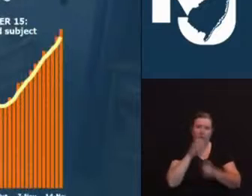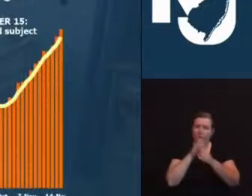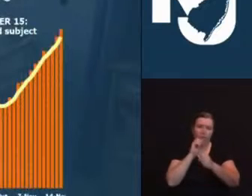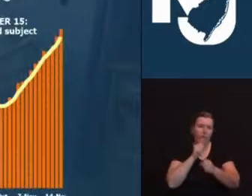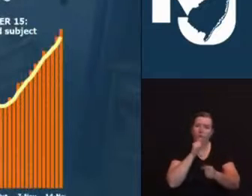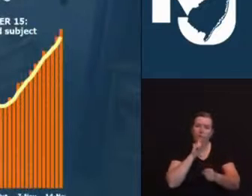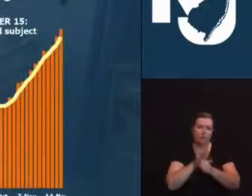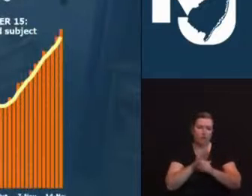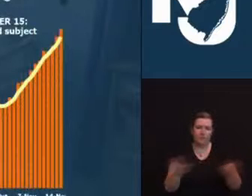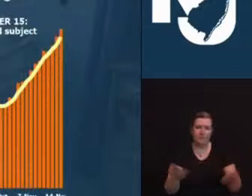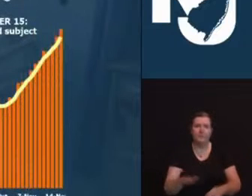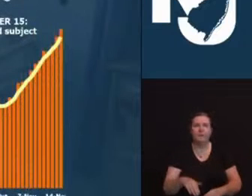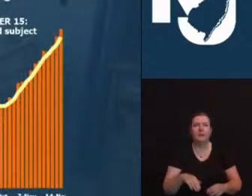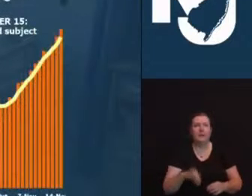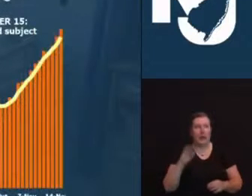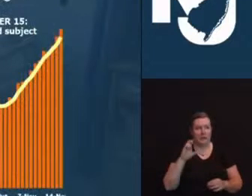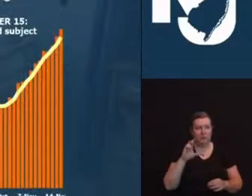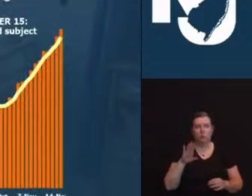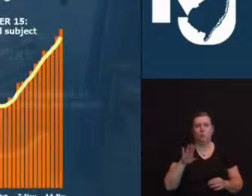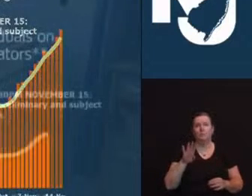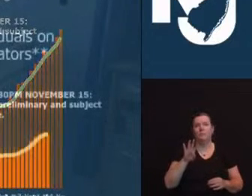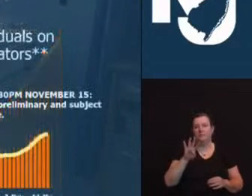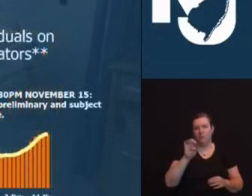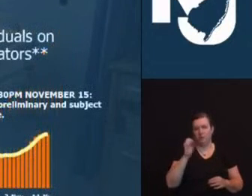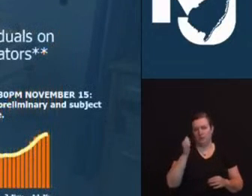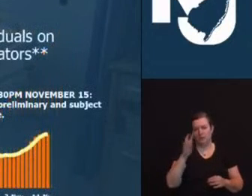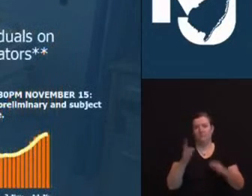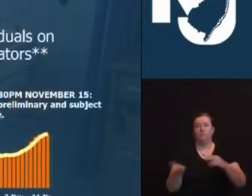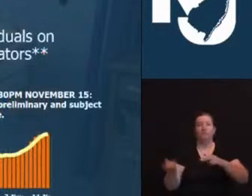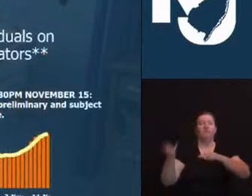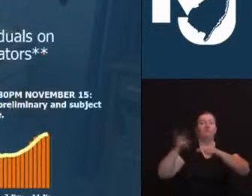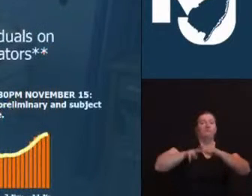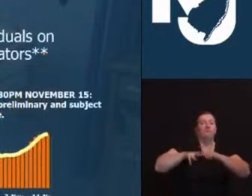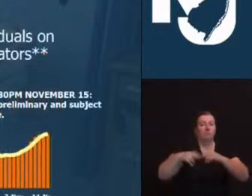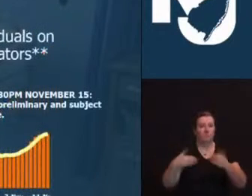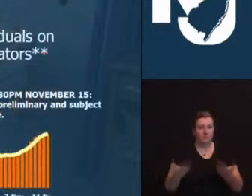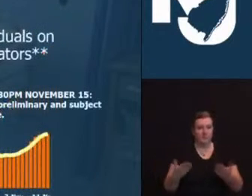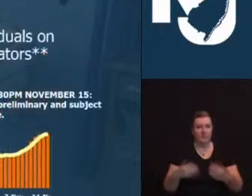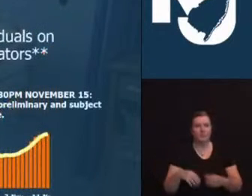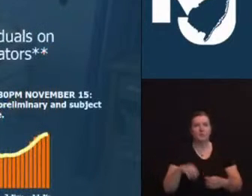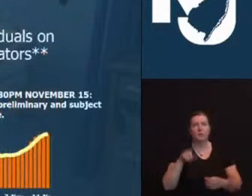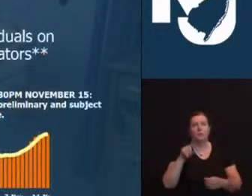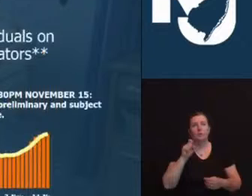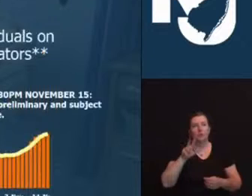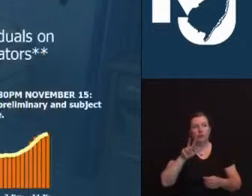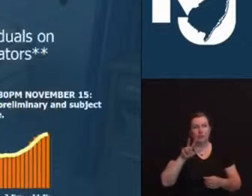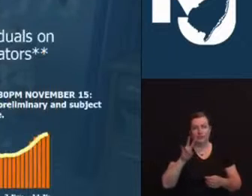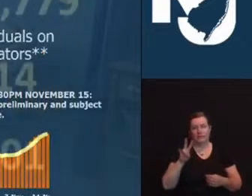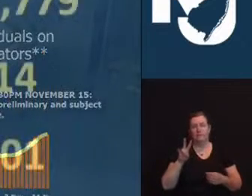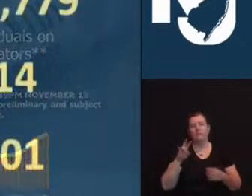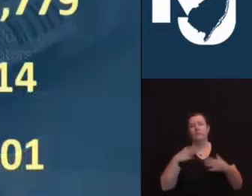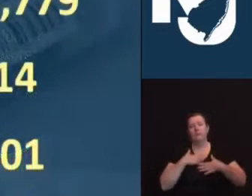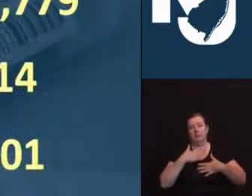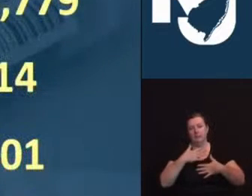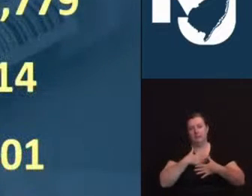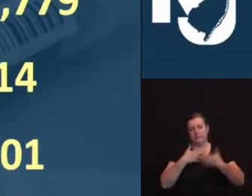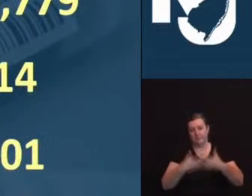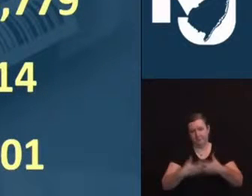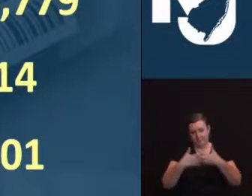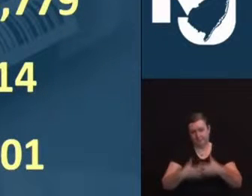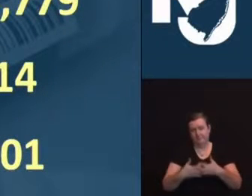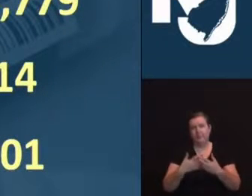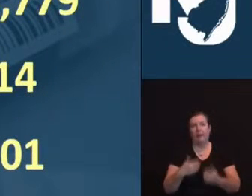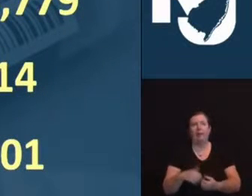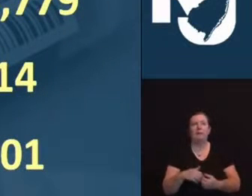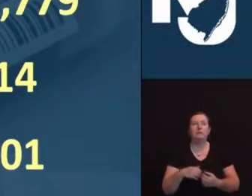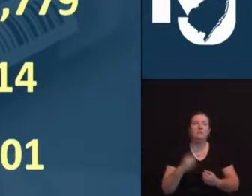it's 417, 137 of them are on ventilators. Today we're reporting with the heaviest of hearts